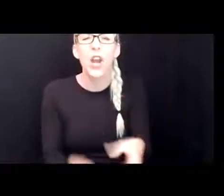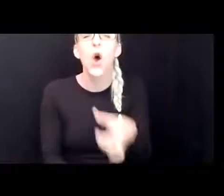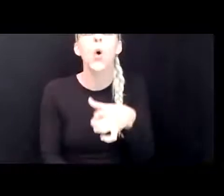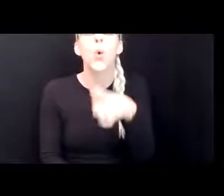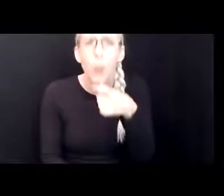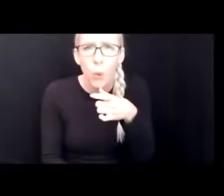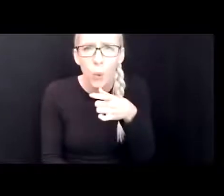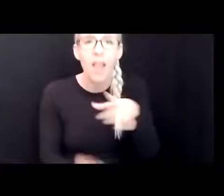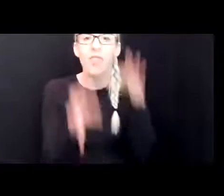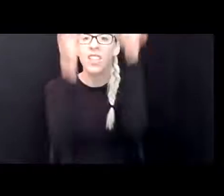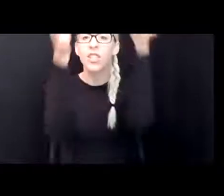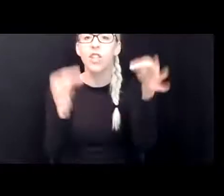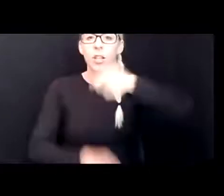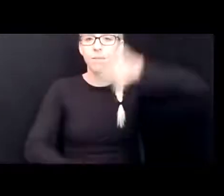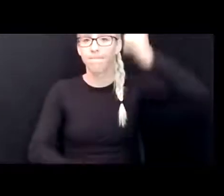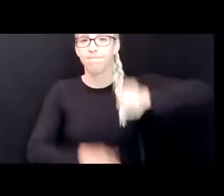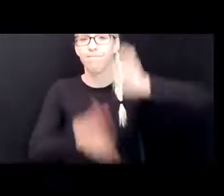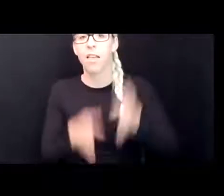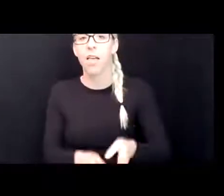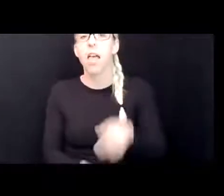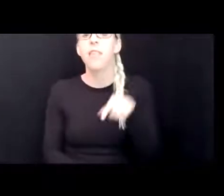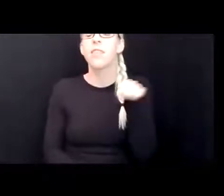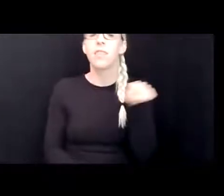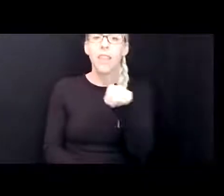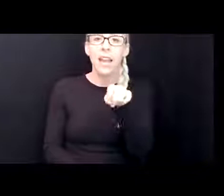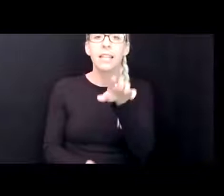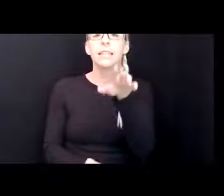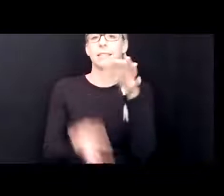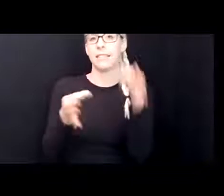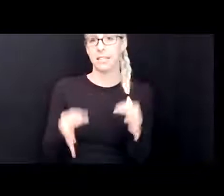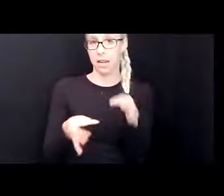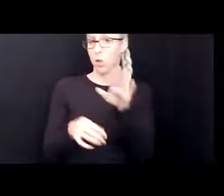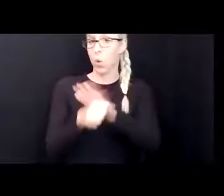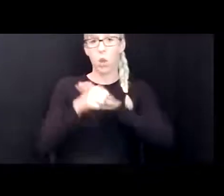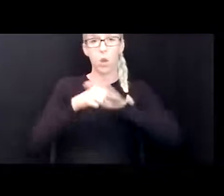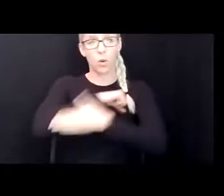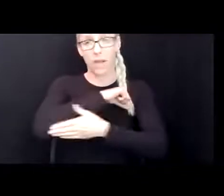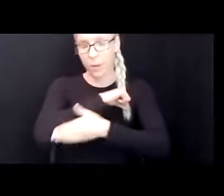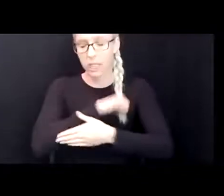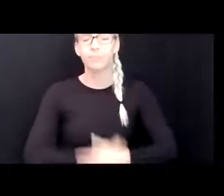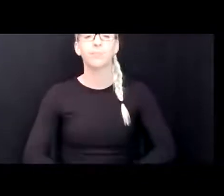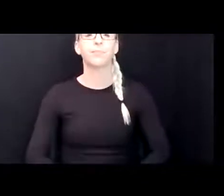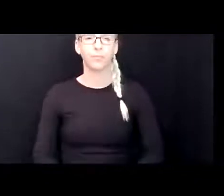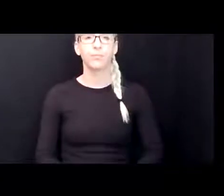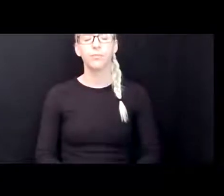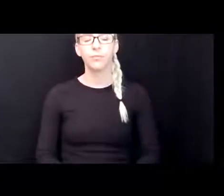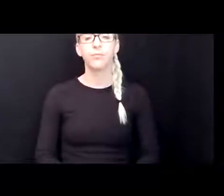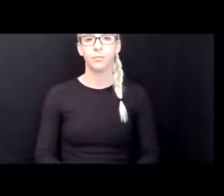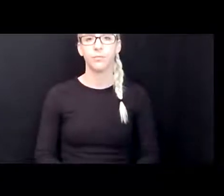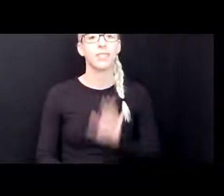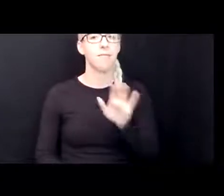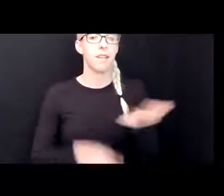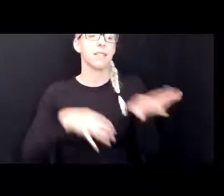appointment by a judge in your local circuit, in your local county, and it's something that is defined